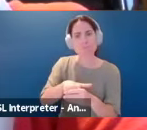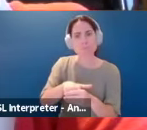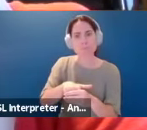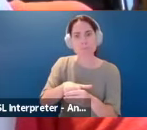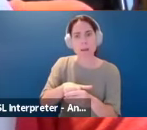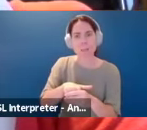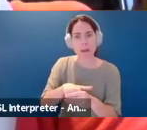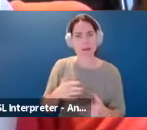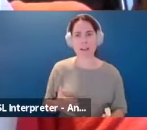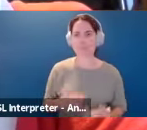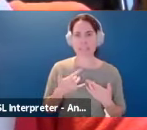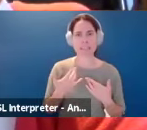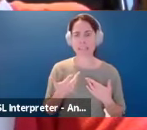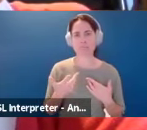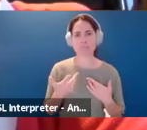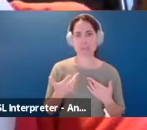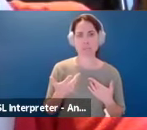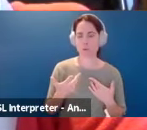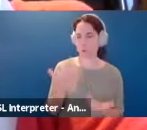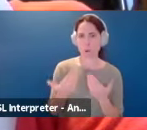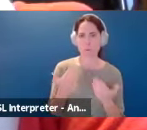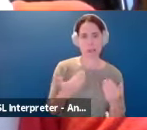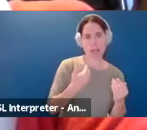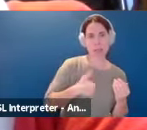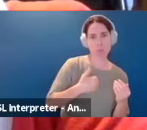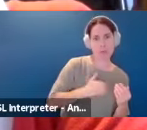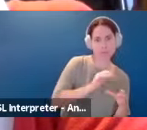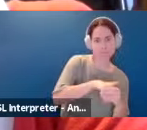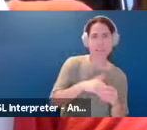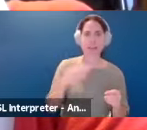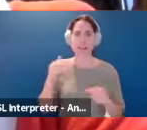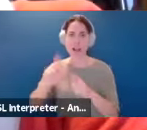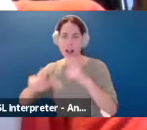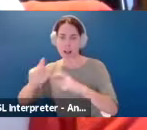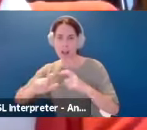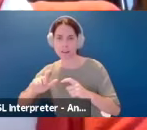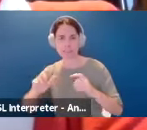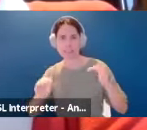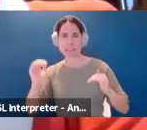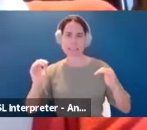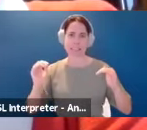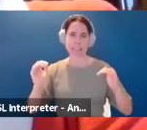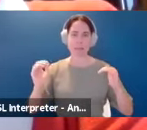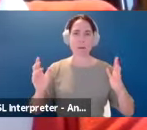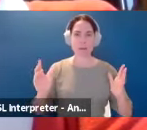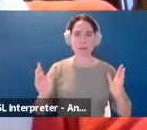color um but sometimes i touch back into that myself um